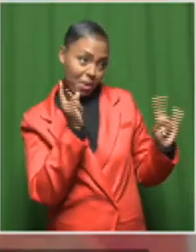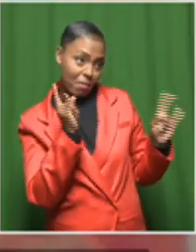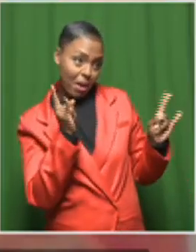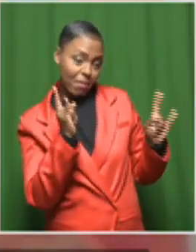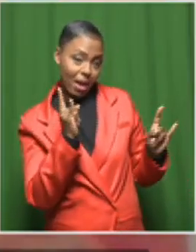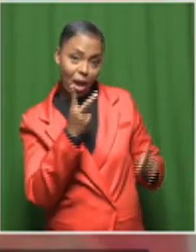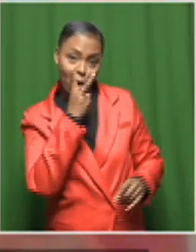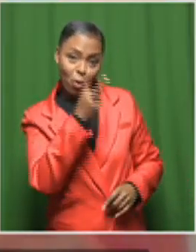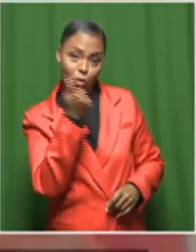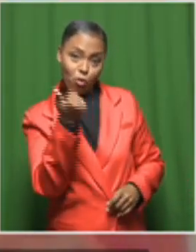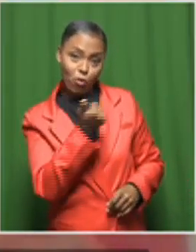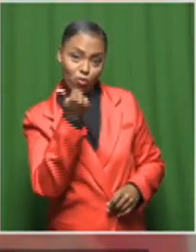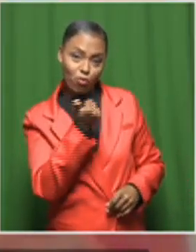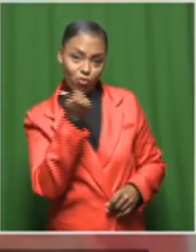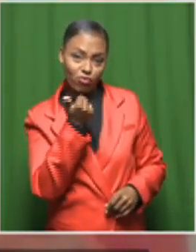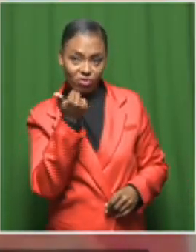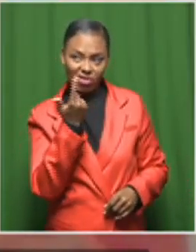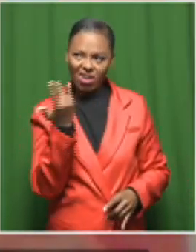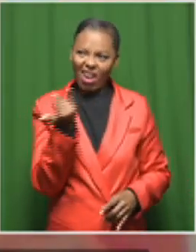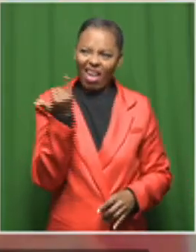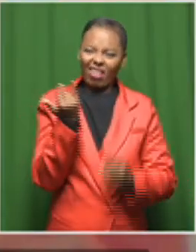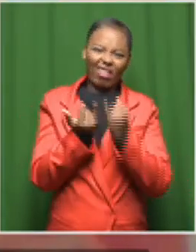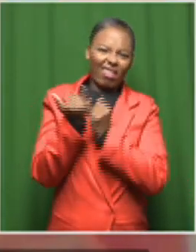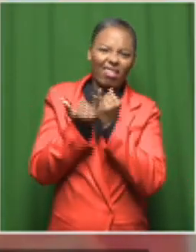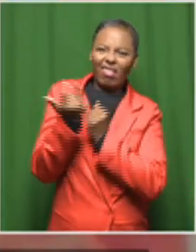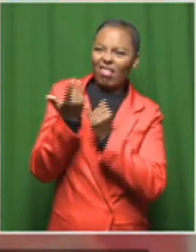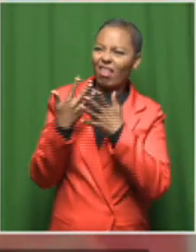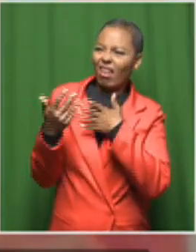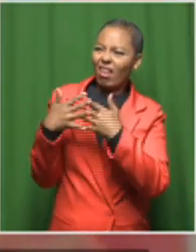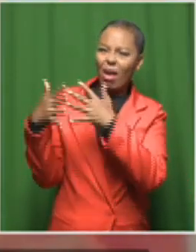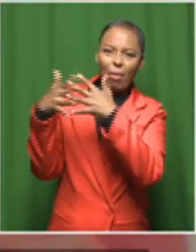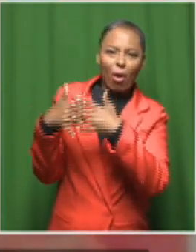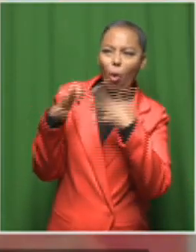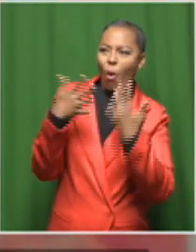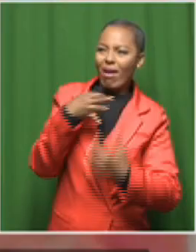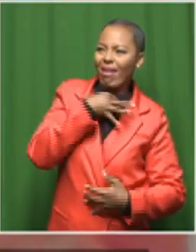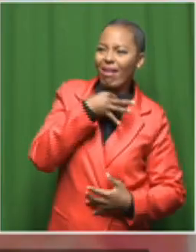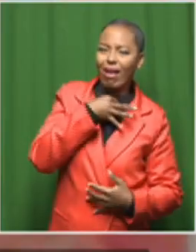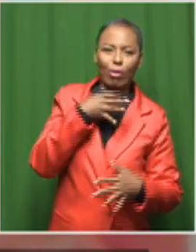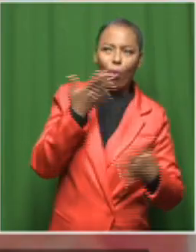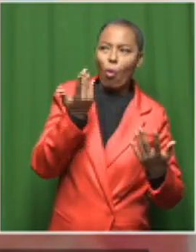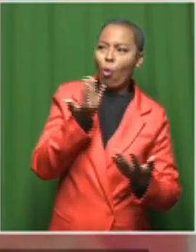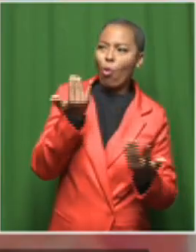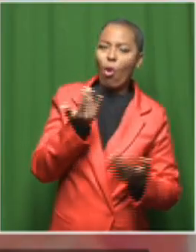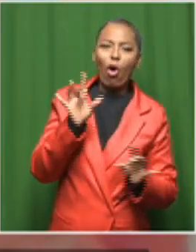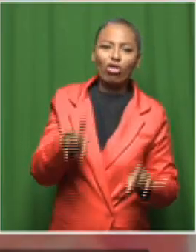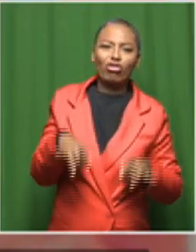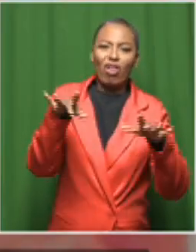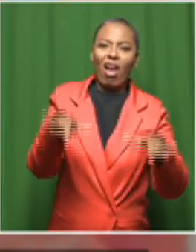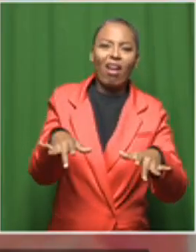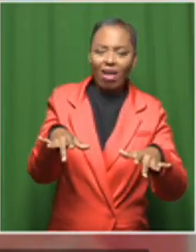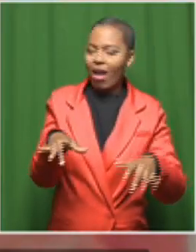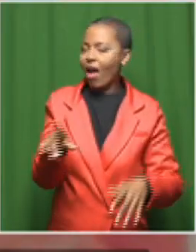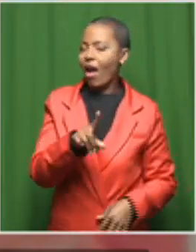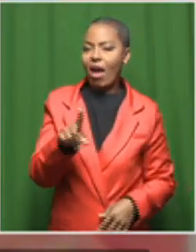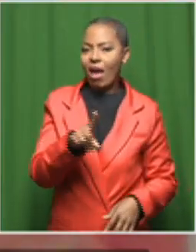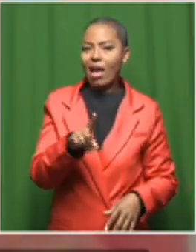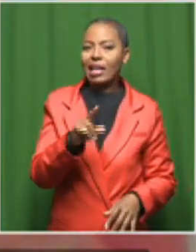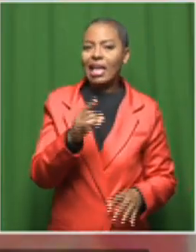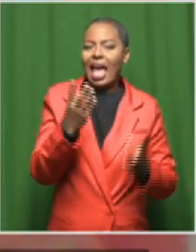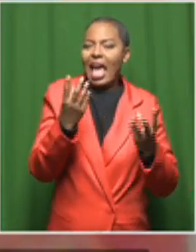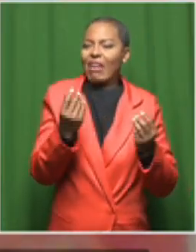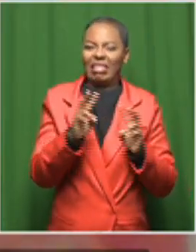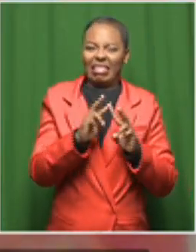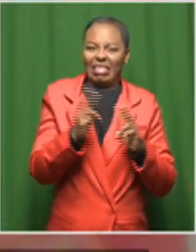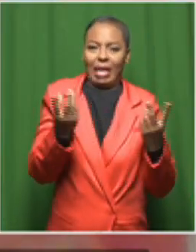America. It's not prompt like England. It's not party like Australia. It's just got a touch of